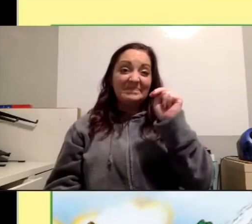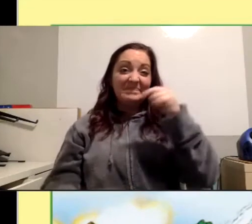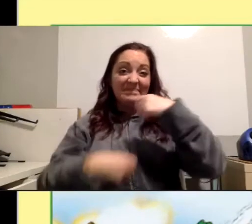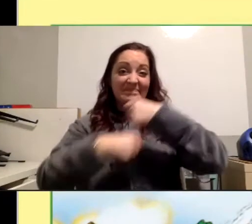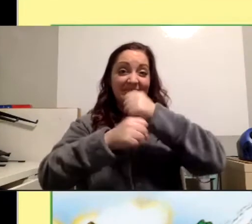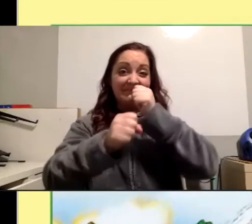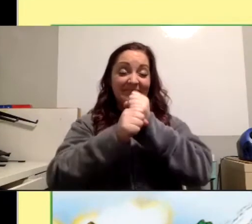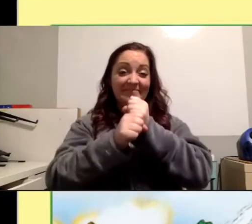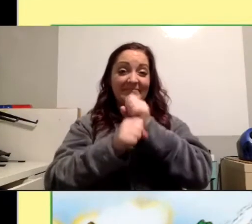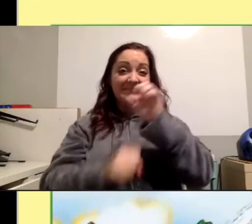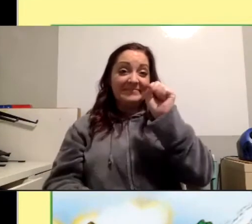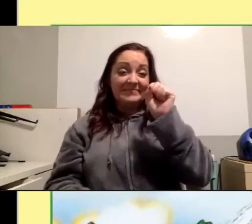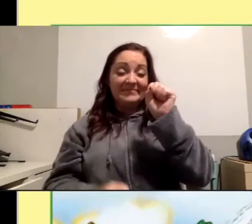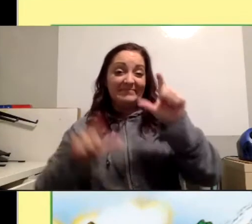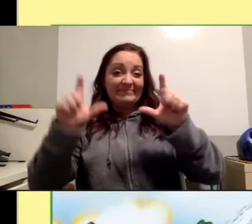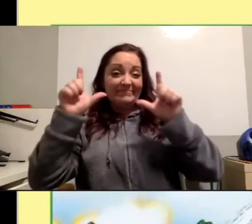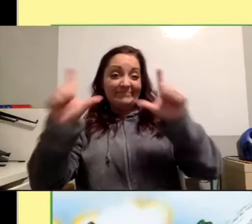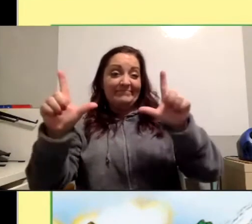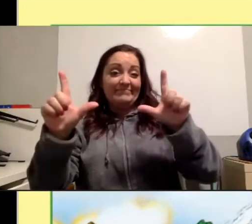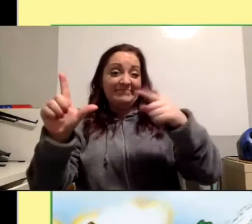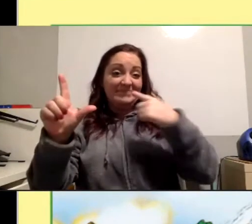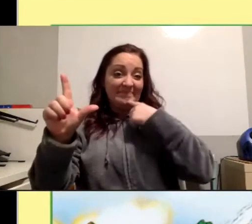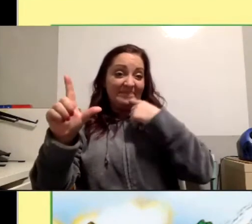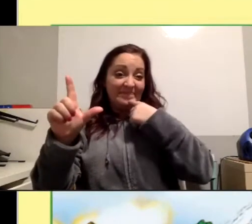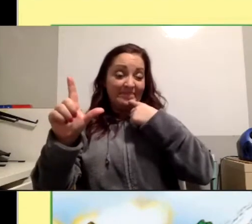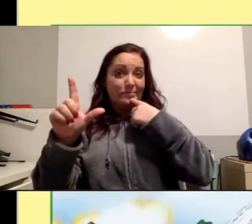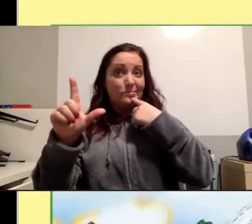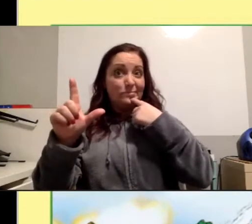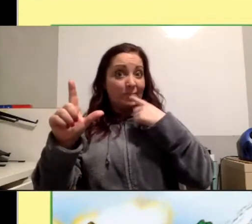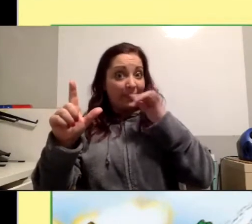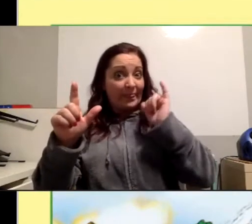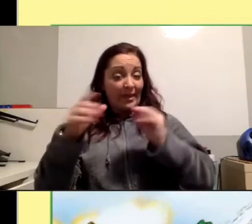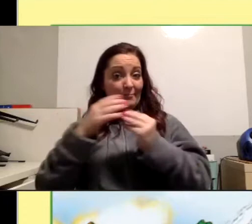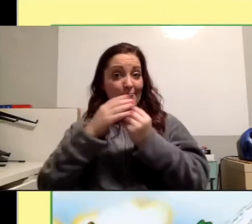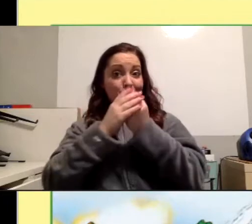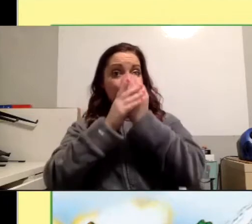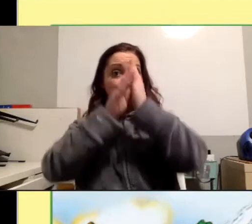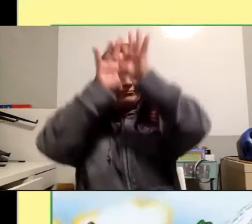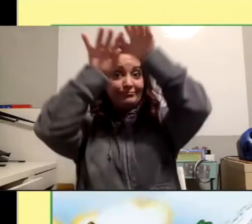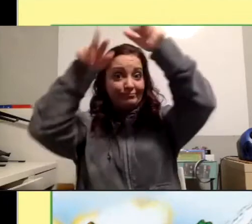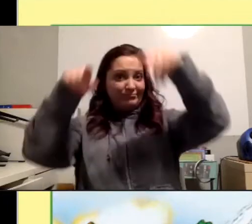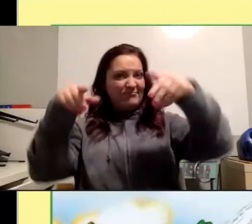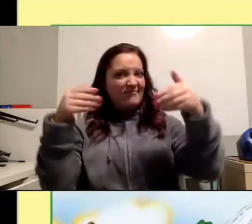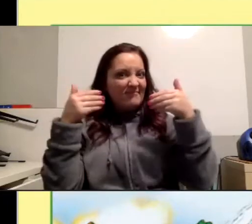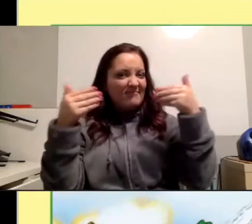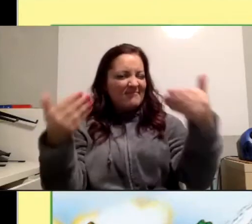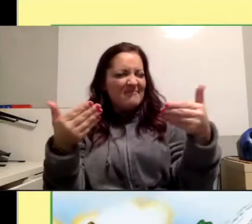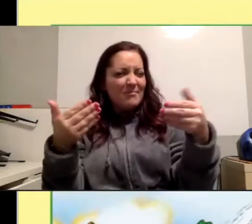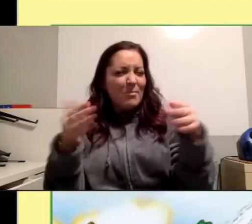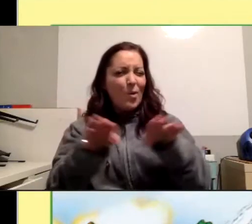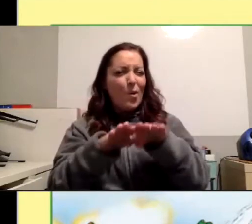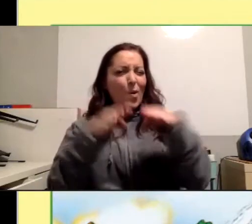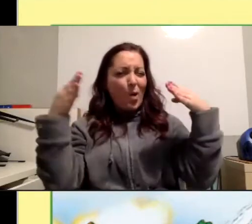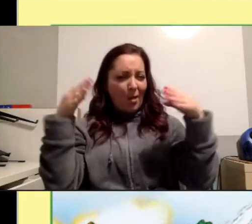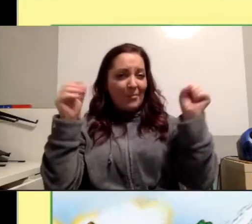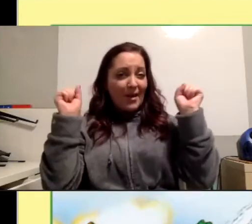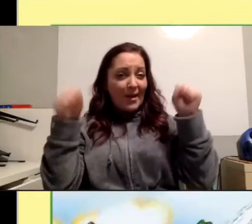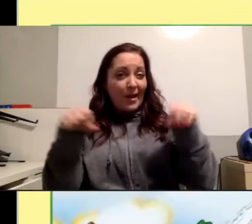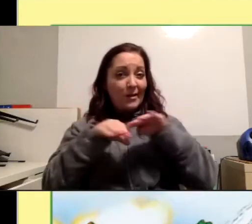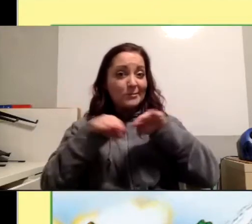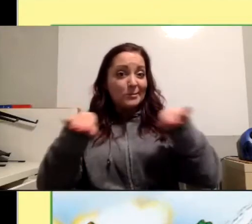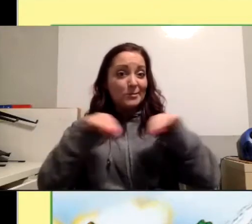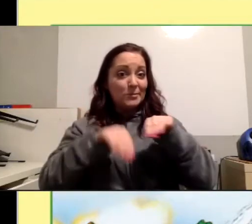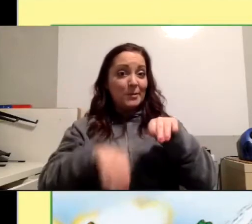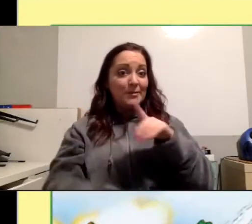Do you guys see the picture? Do you guys see Norman and the sign that he made? That fountain right there? It